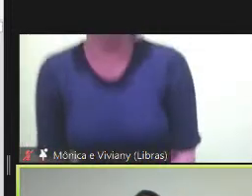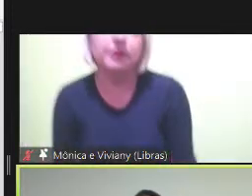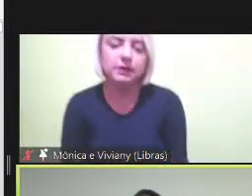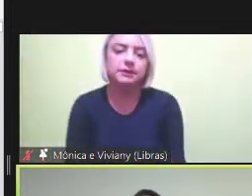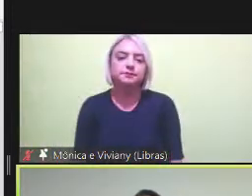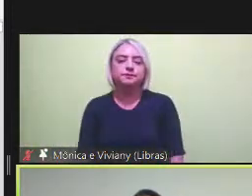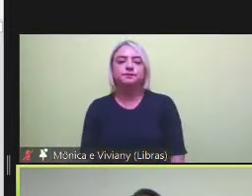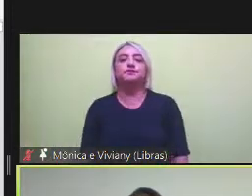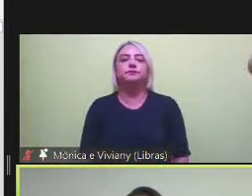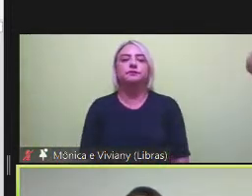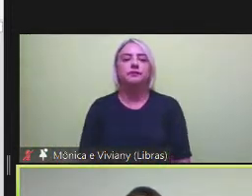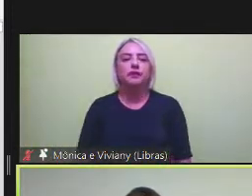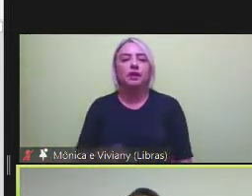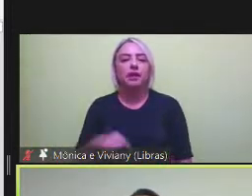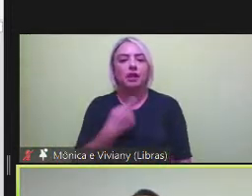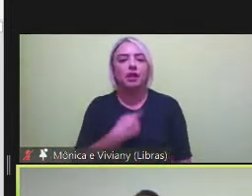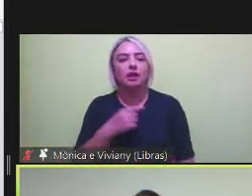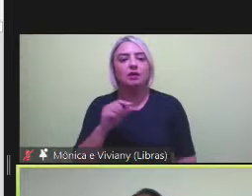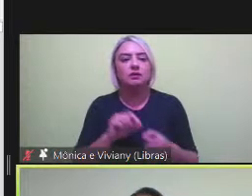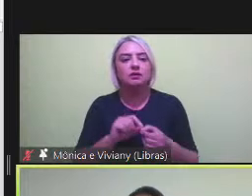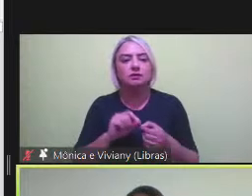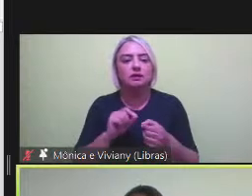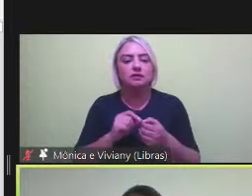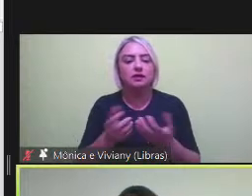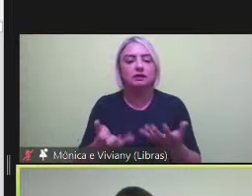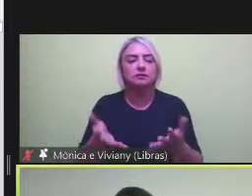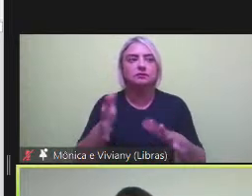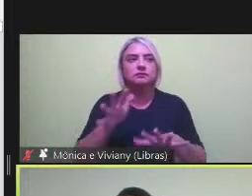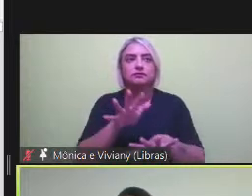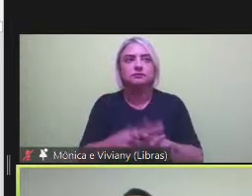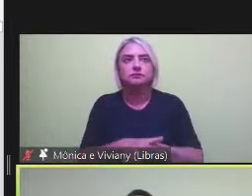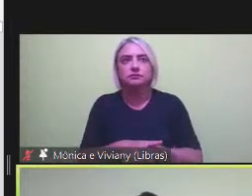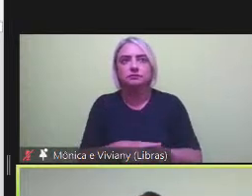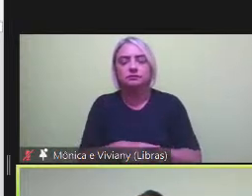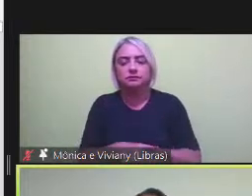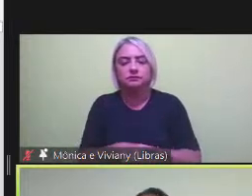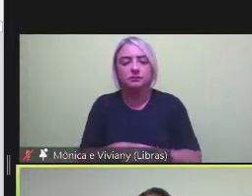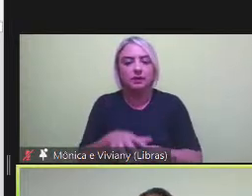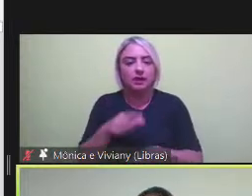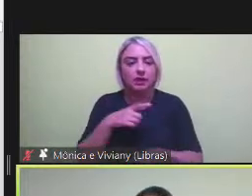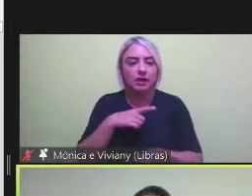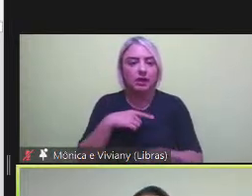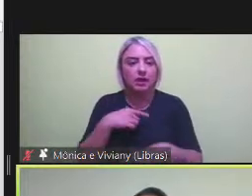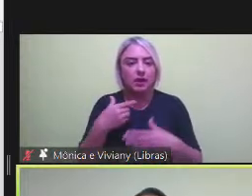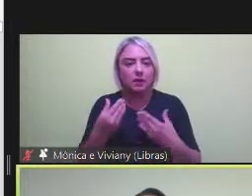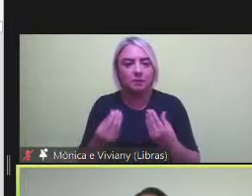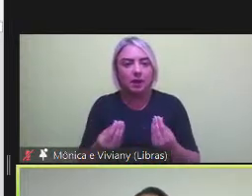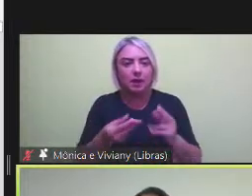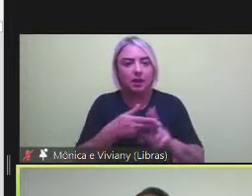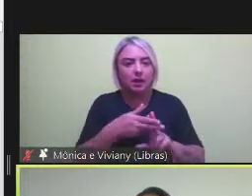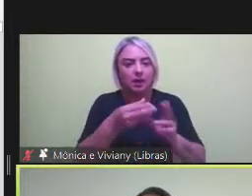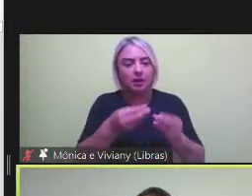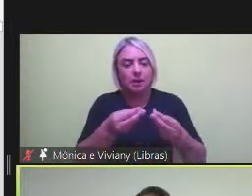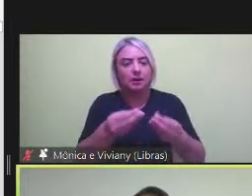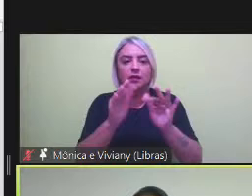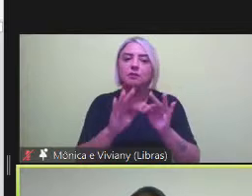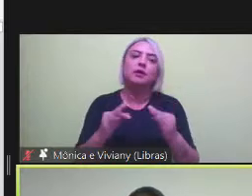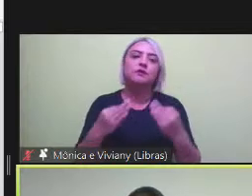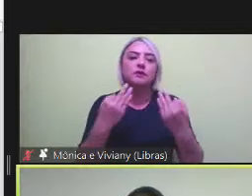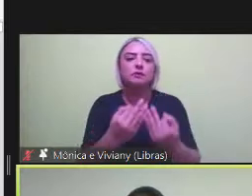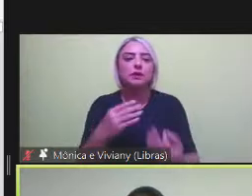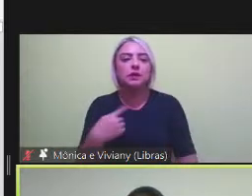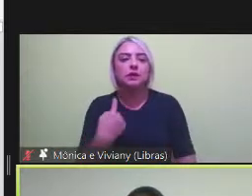do not have this cartão SUS, we do this integration, and when we emit this cartão SUS to deliver to